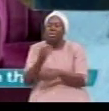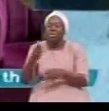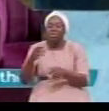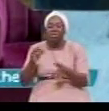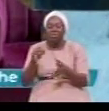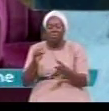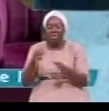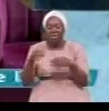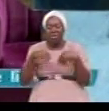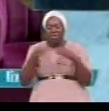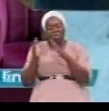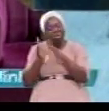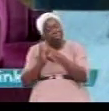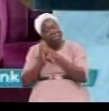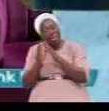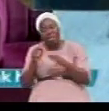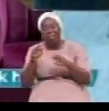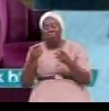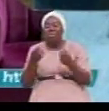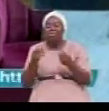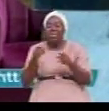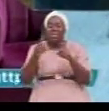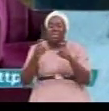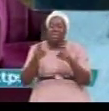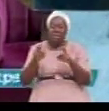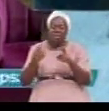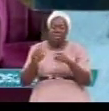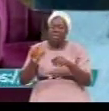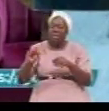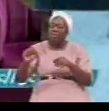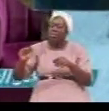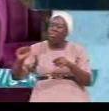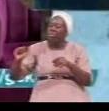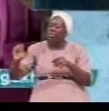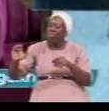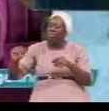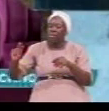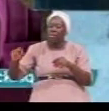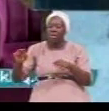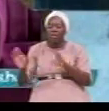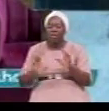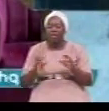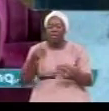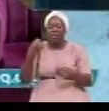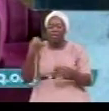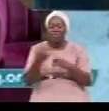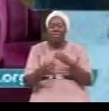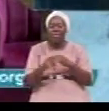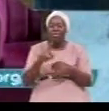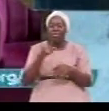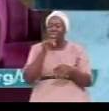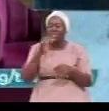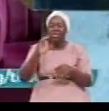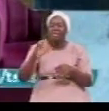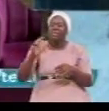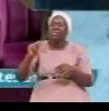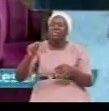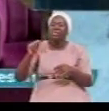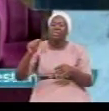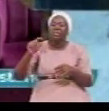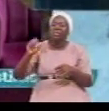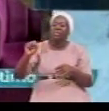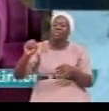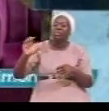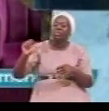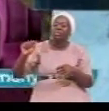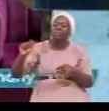admission. Several tests and scans were carried out. The final one was CT scan. While the CT